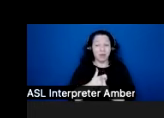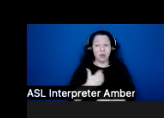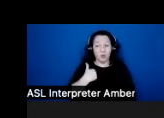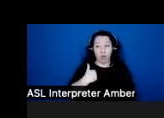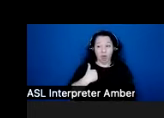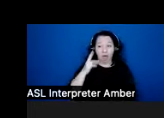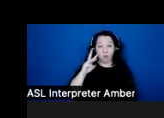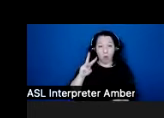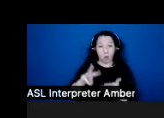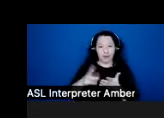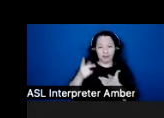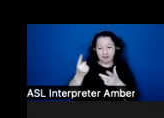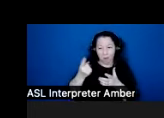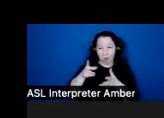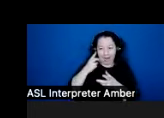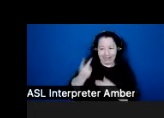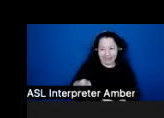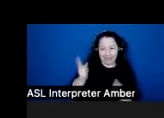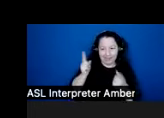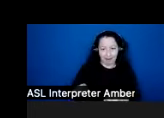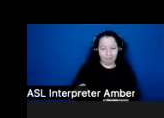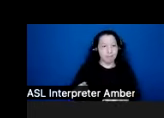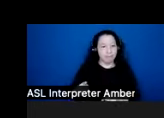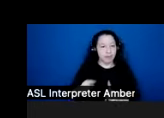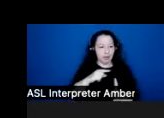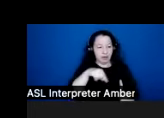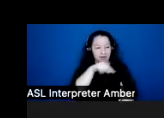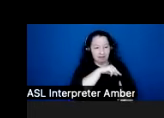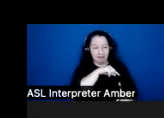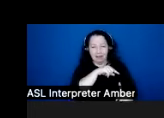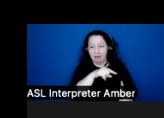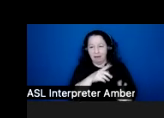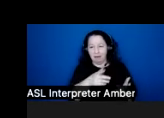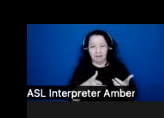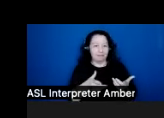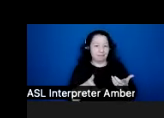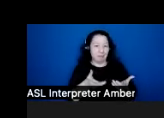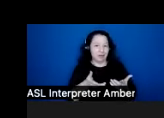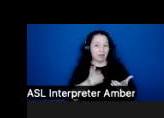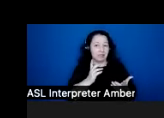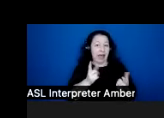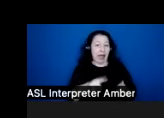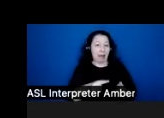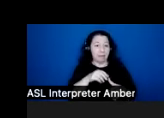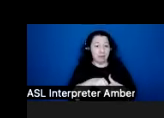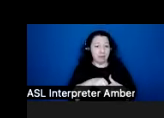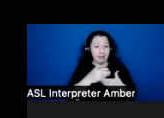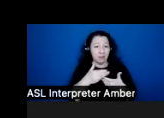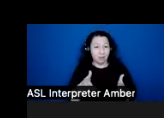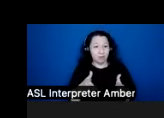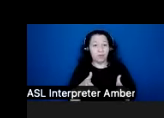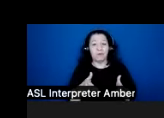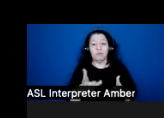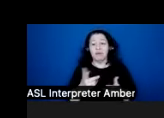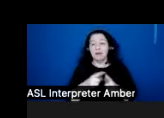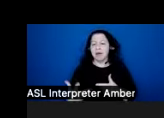to this, right? Like some folks could be um, like kind of vicariously involved, like in the